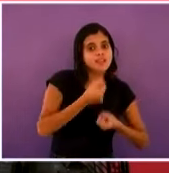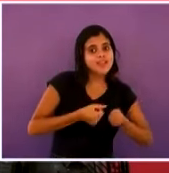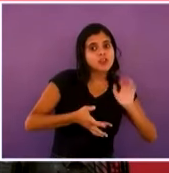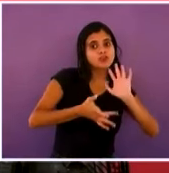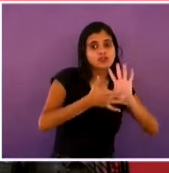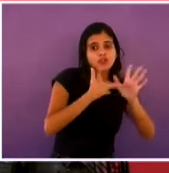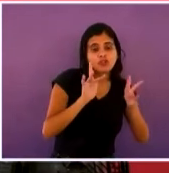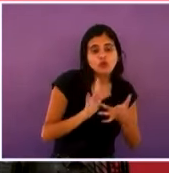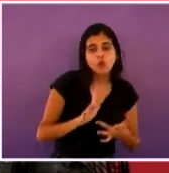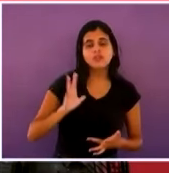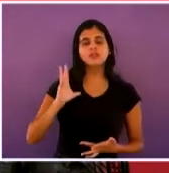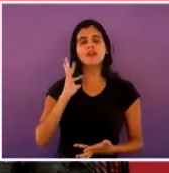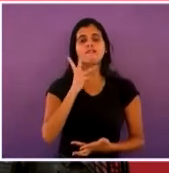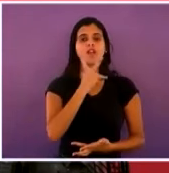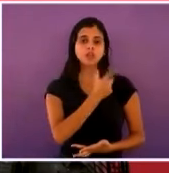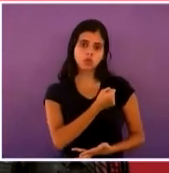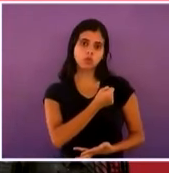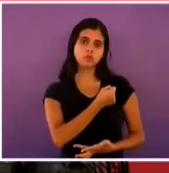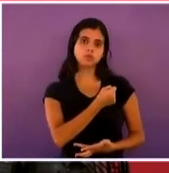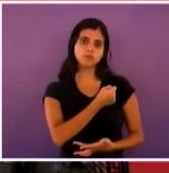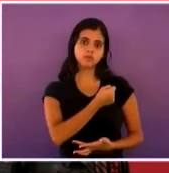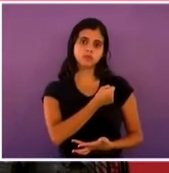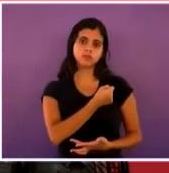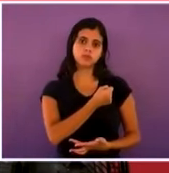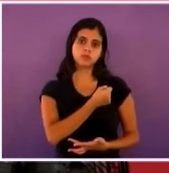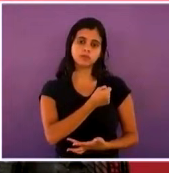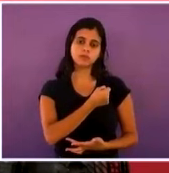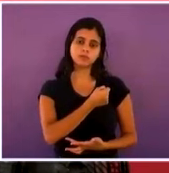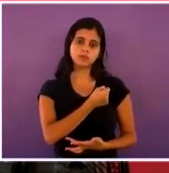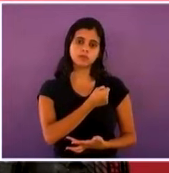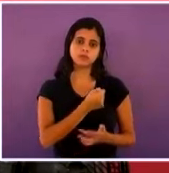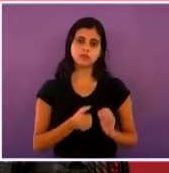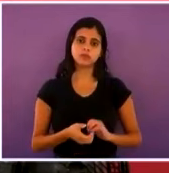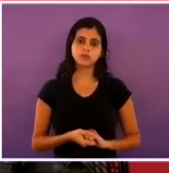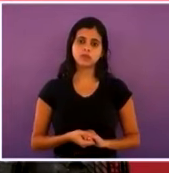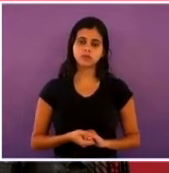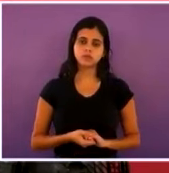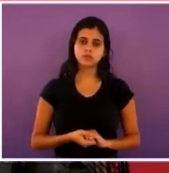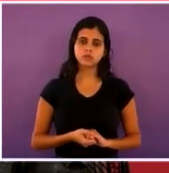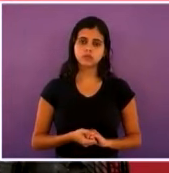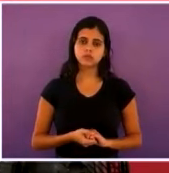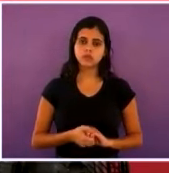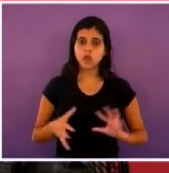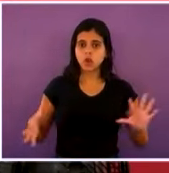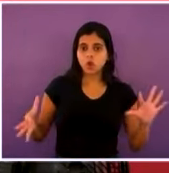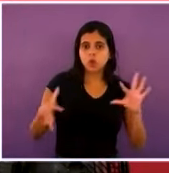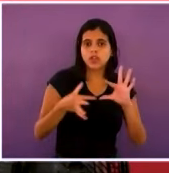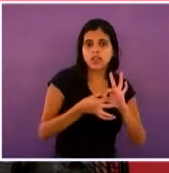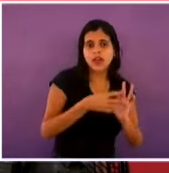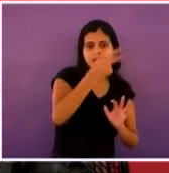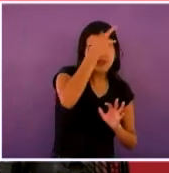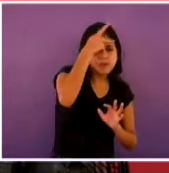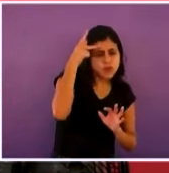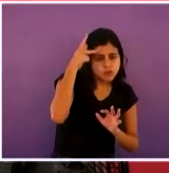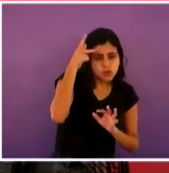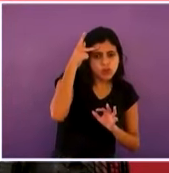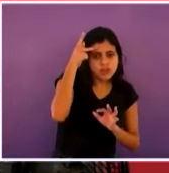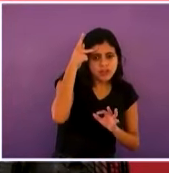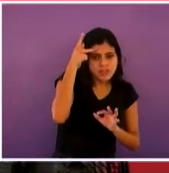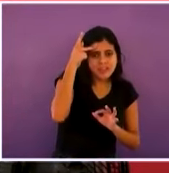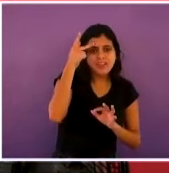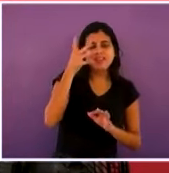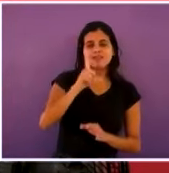seu Senhor e Salvador. Unity among those who profess faith in Christ. Unidade entre aqueles que professam a fé